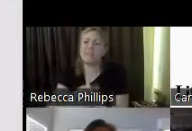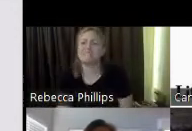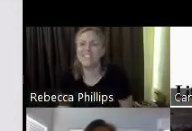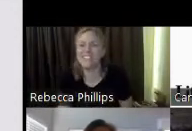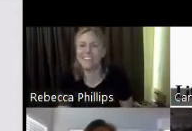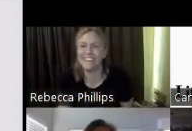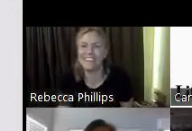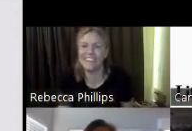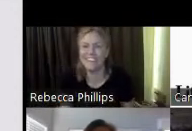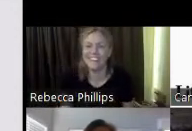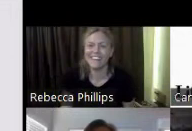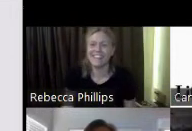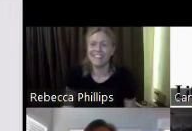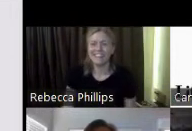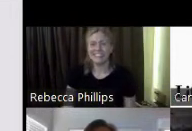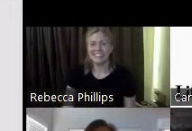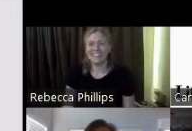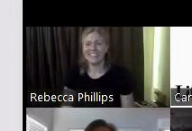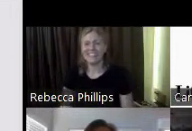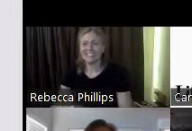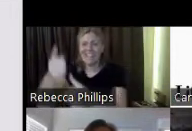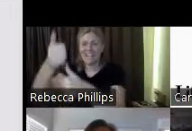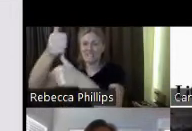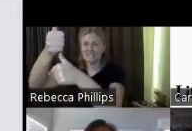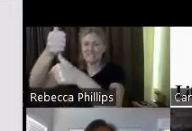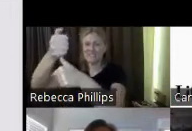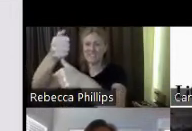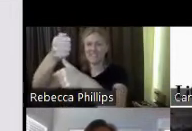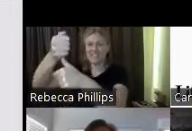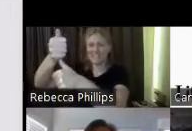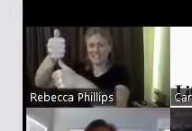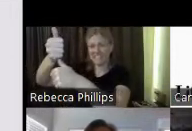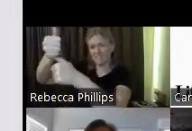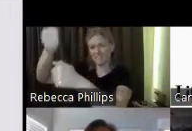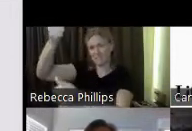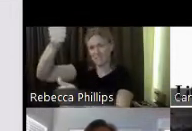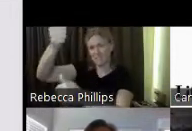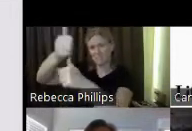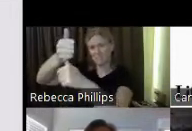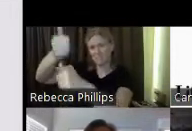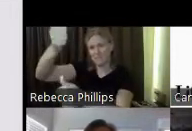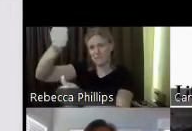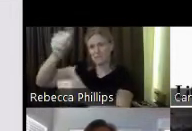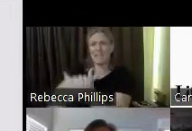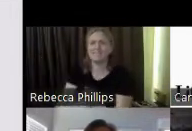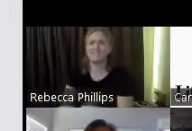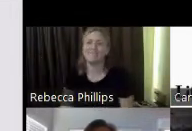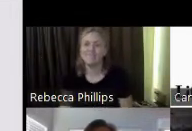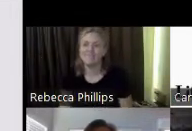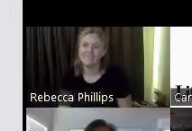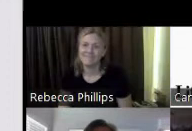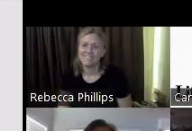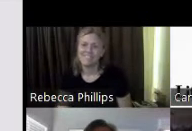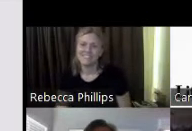bathroom, yeah. I gotta poop. Yeah. So it's like this. Yeah.